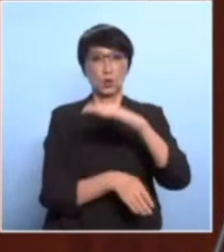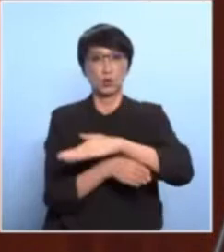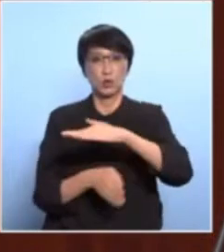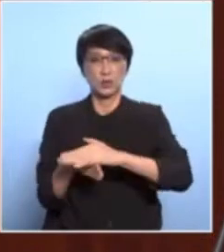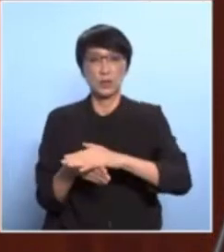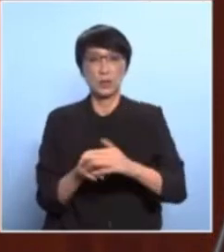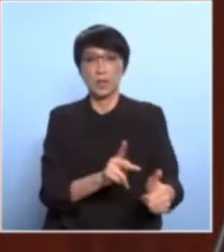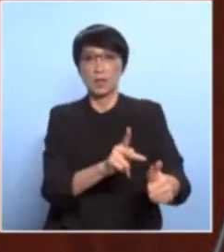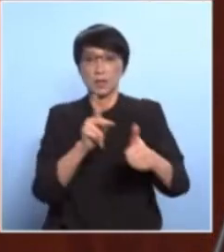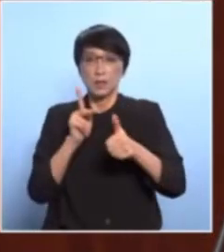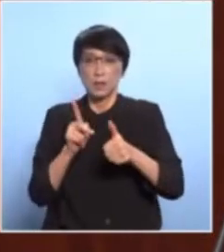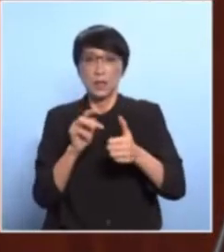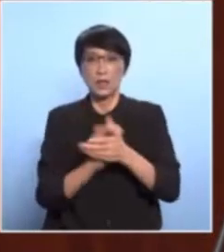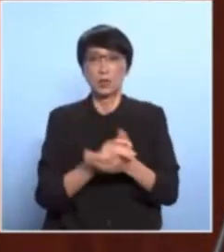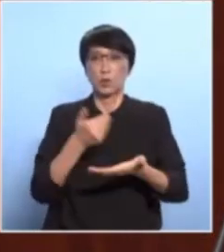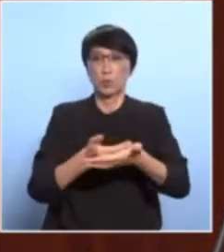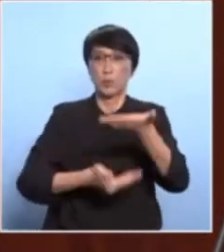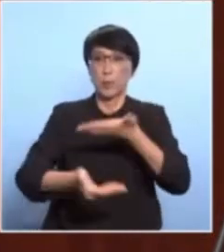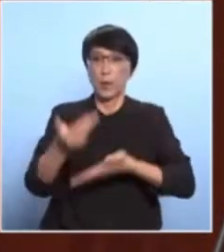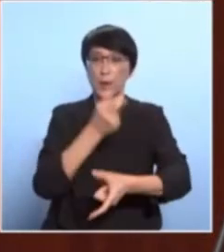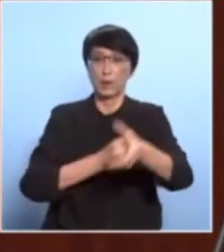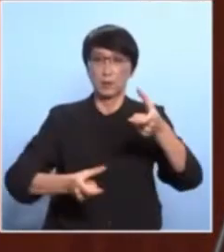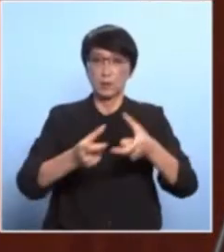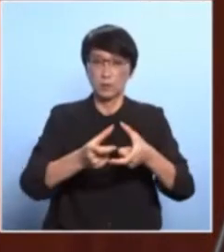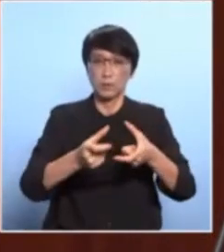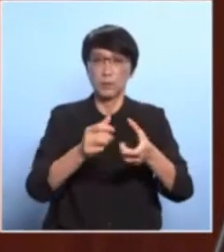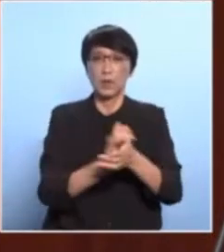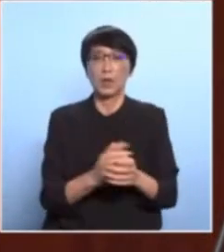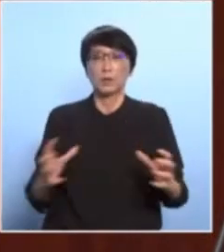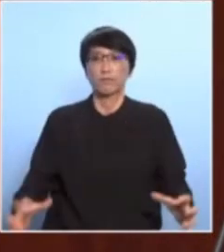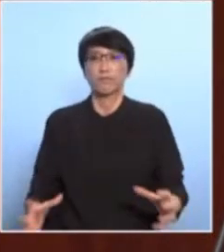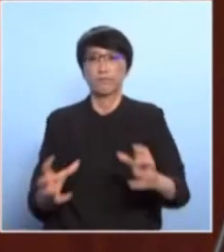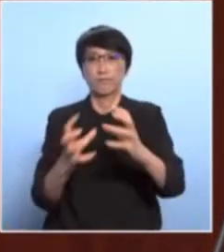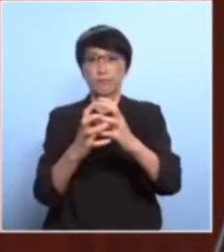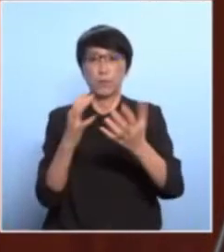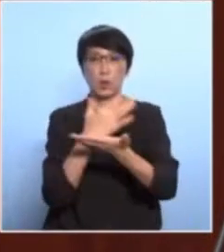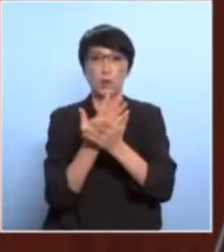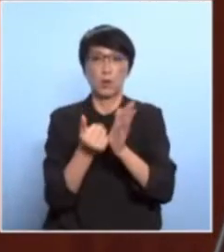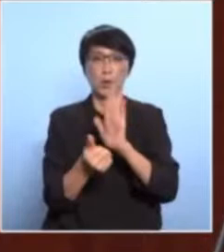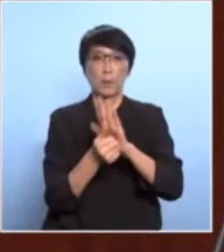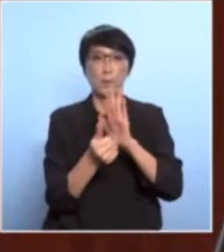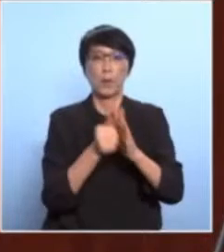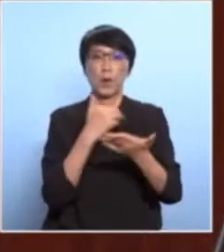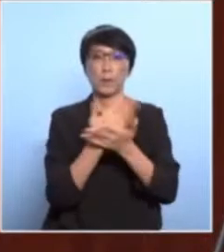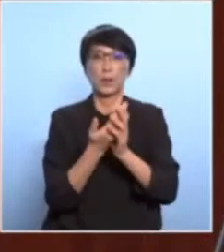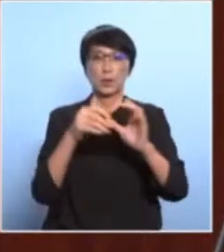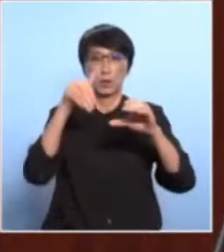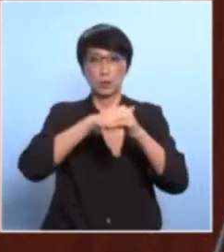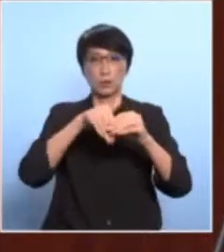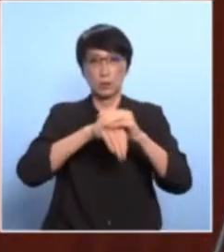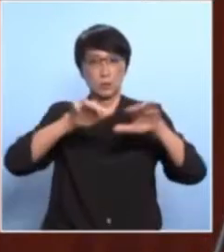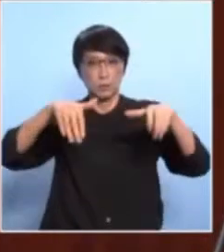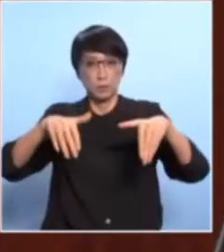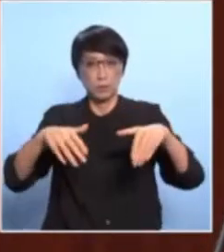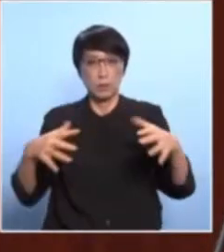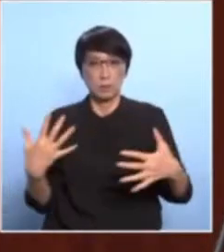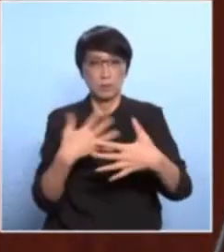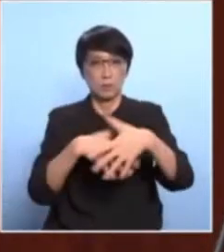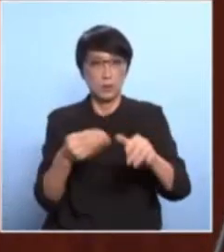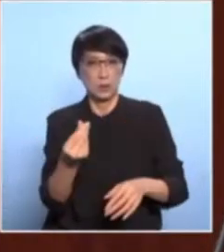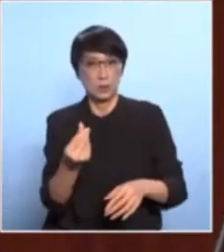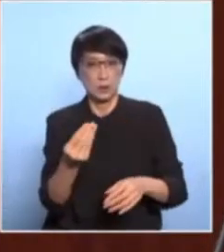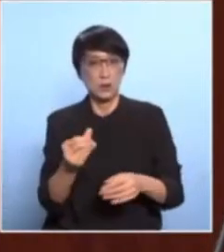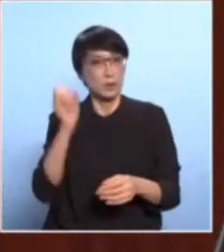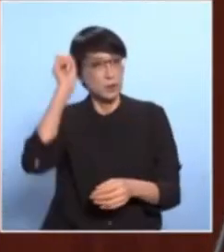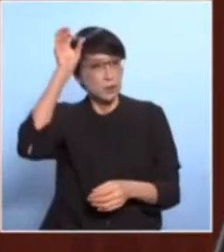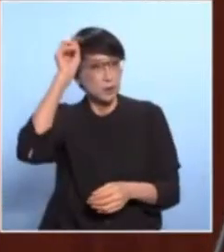of Major Development Projects to advise on feasible investment and financing options, taking advantage of market capital